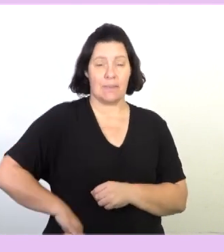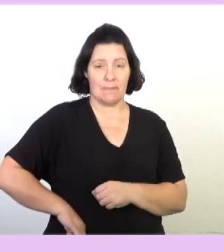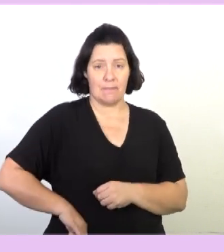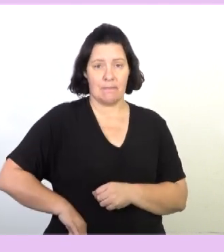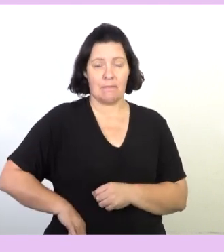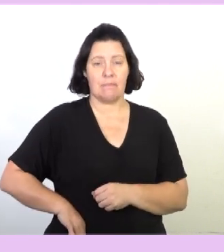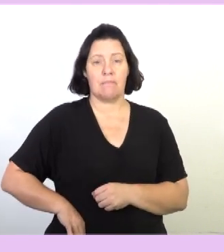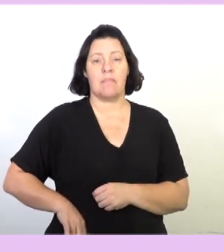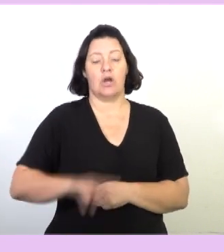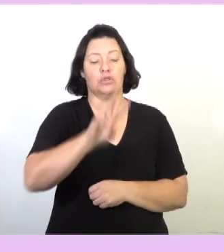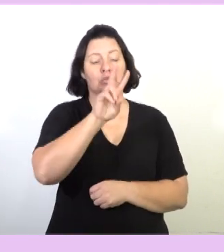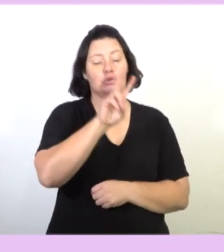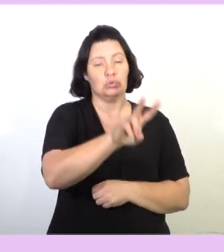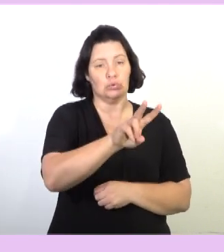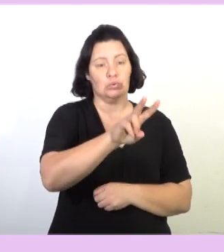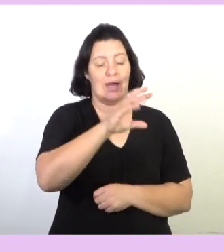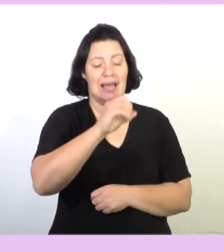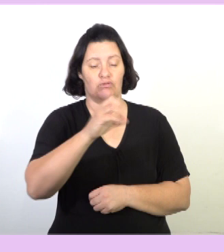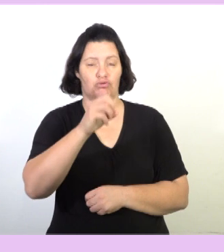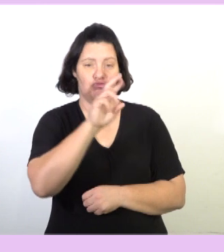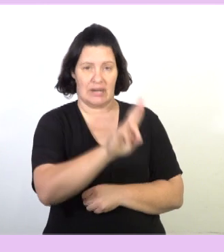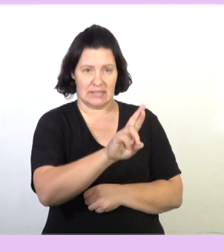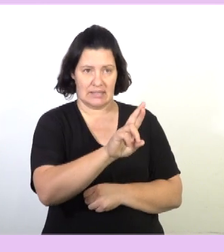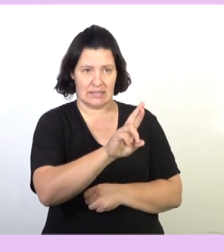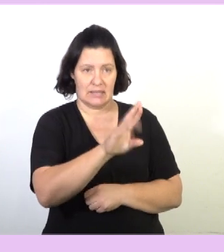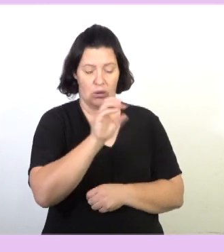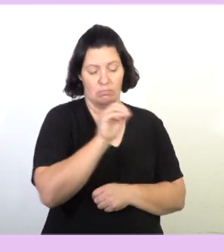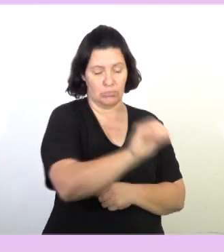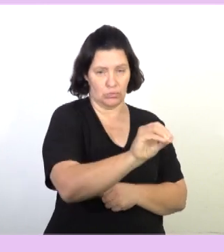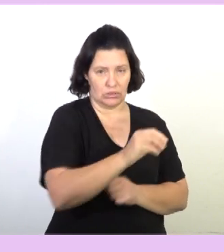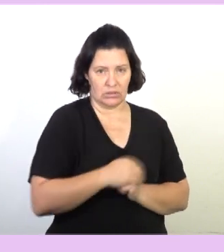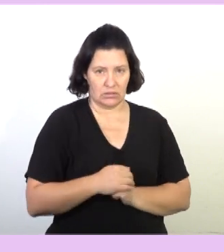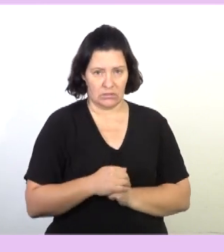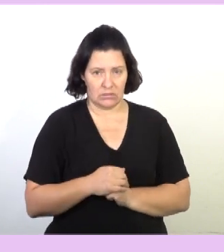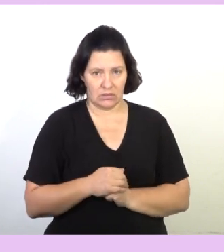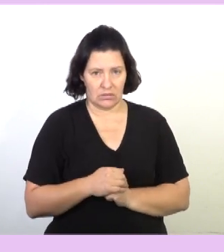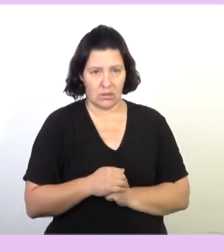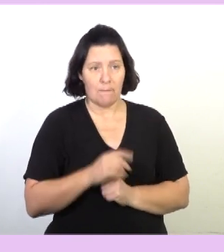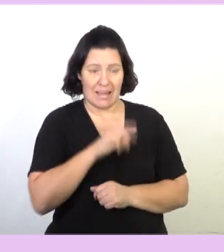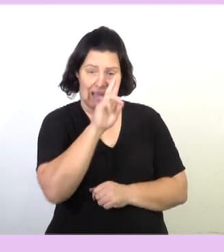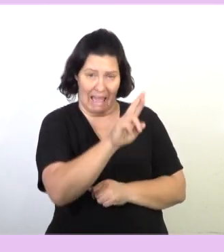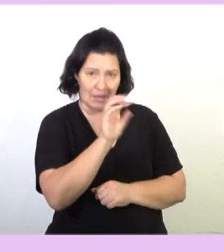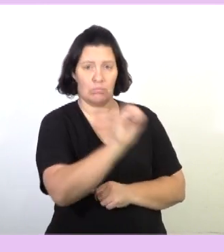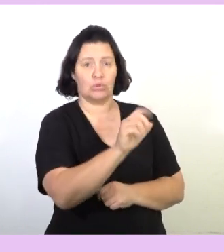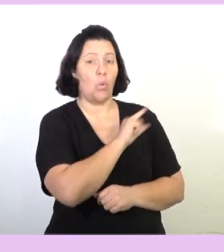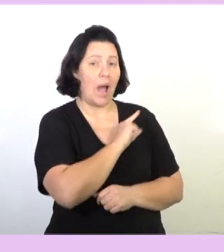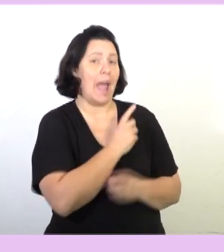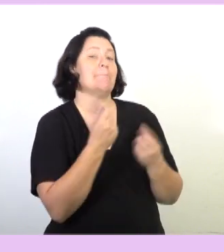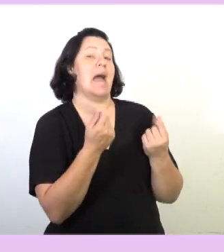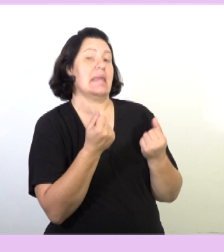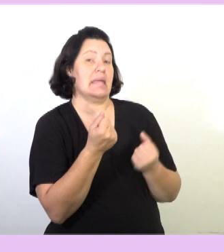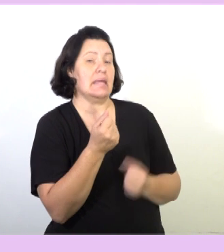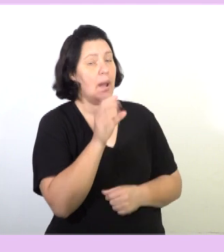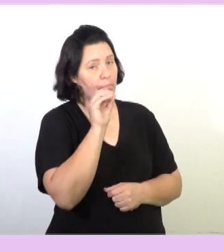income? It is 200 rand. So it will come over there. Don't forget to put R because we are